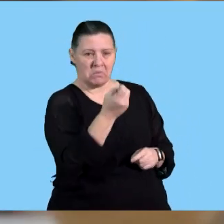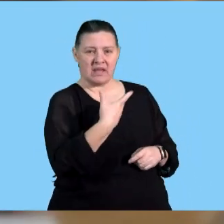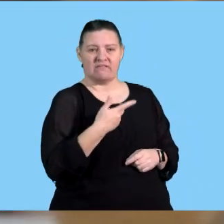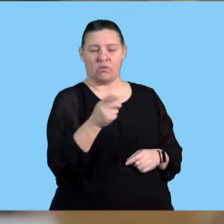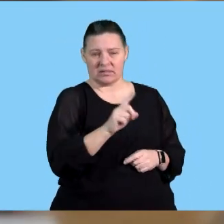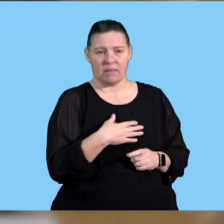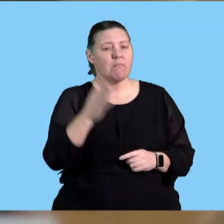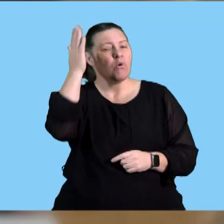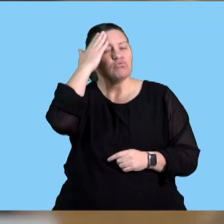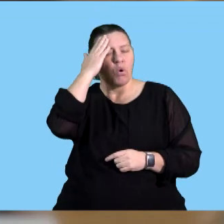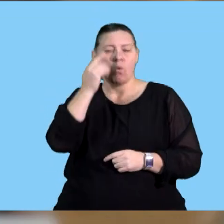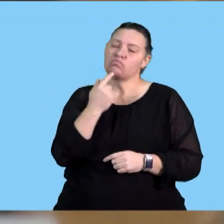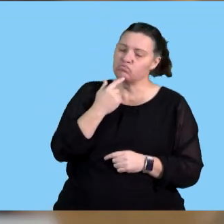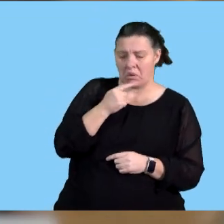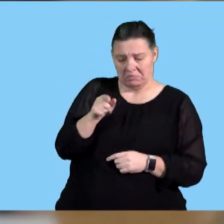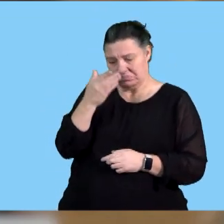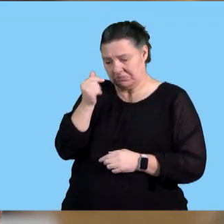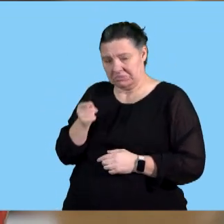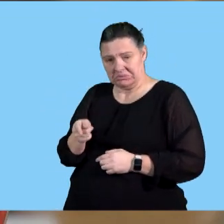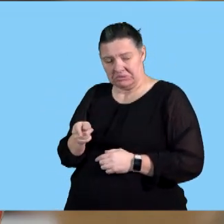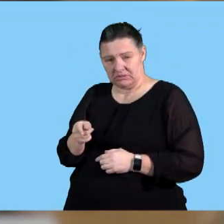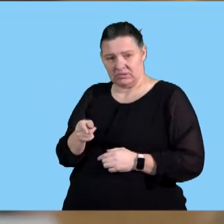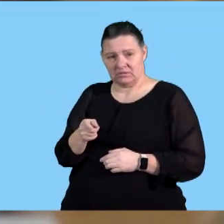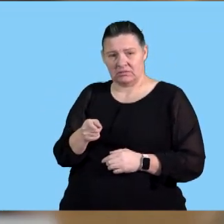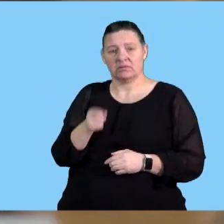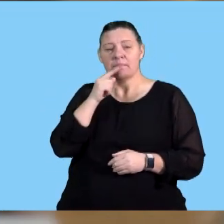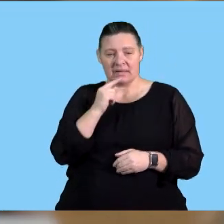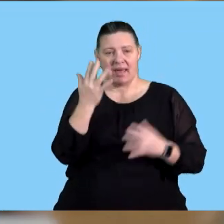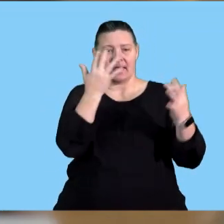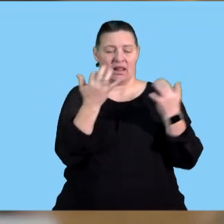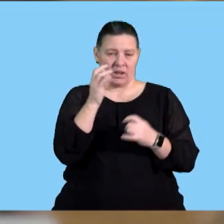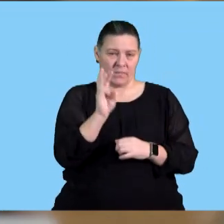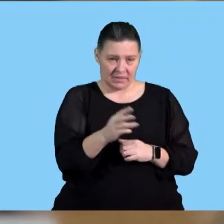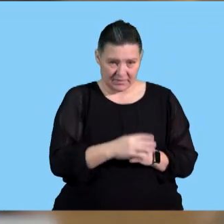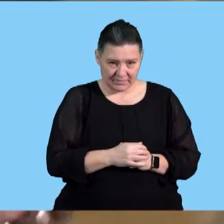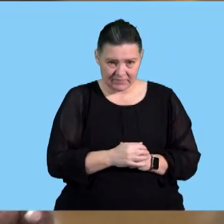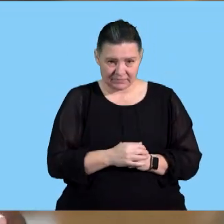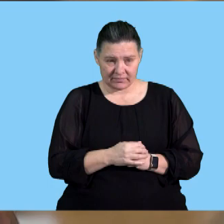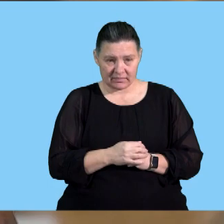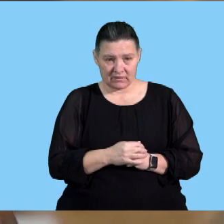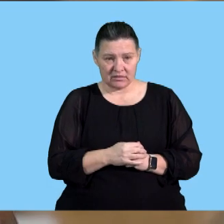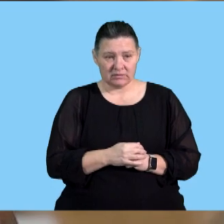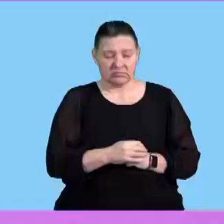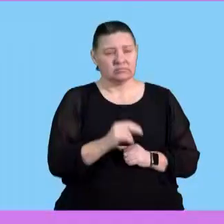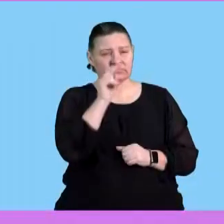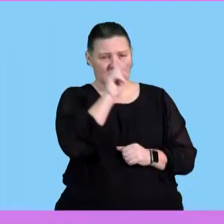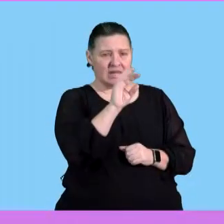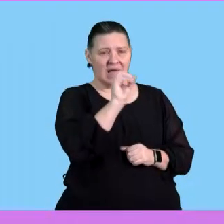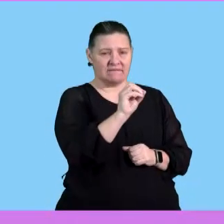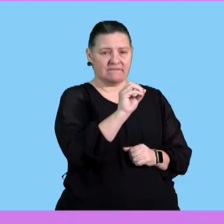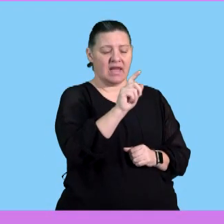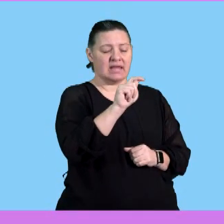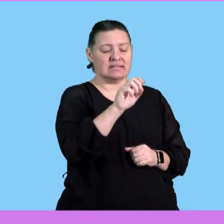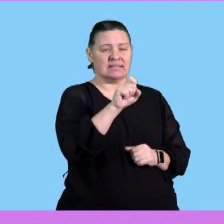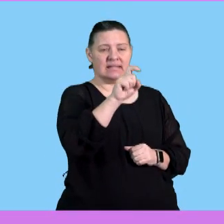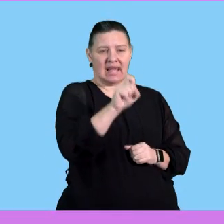given, from what you know up to what you do not know, meaning those will be your calculations. Now, when we look here, we can see that